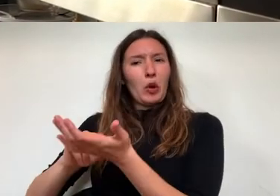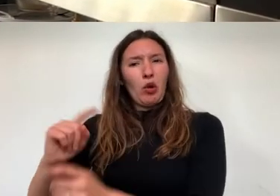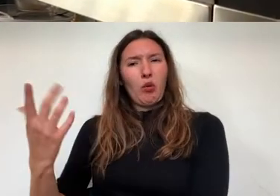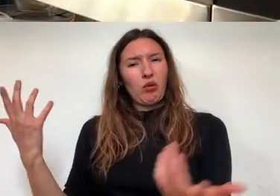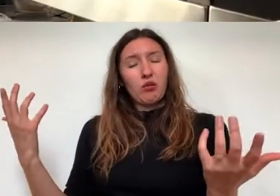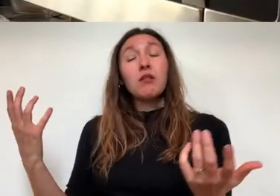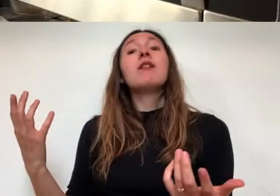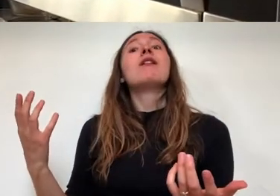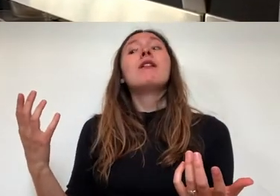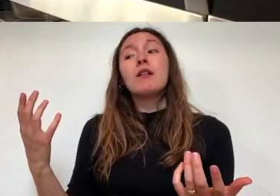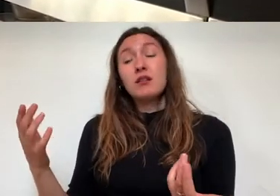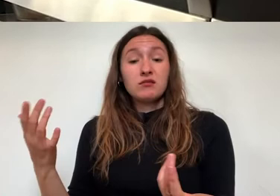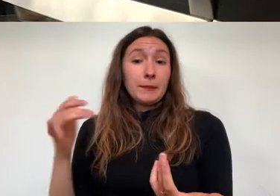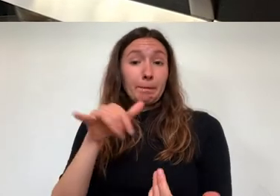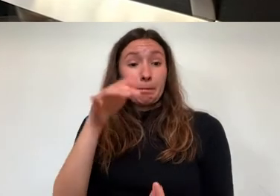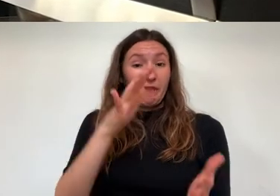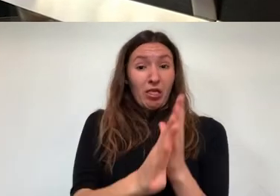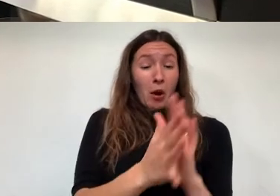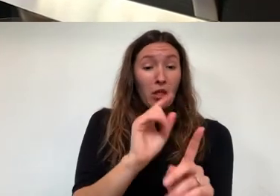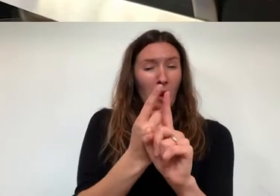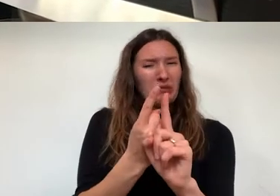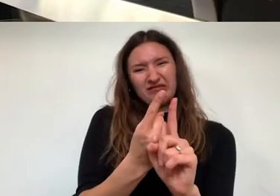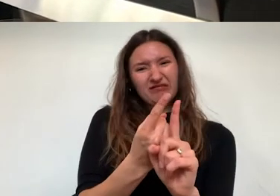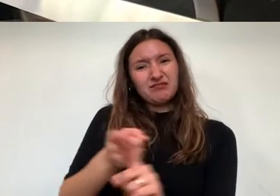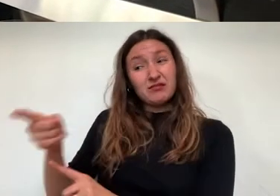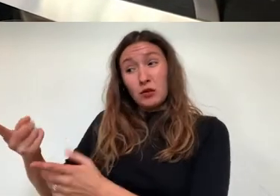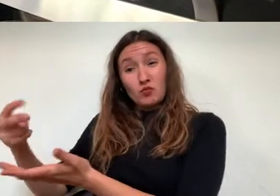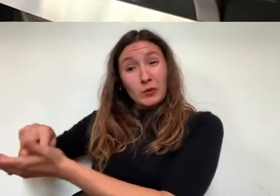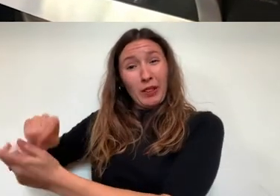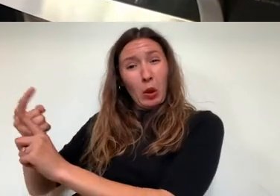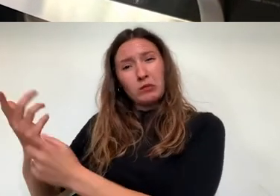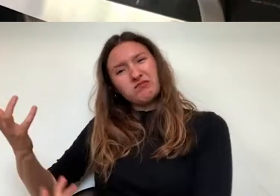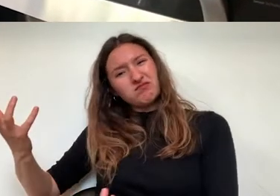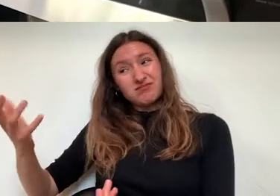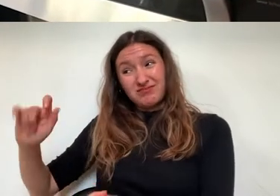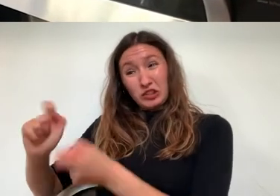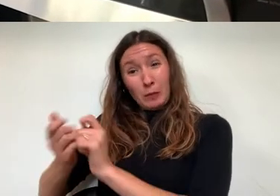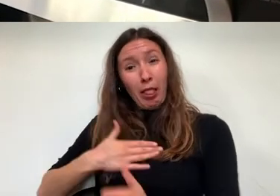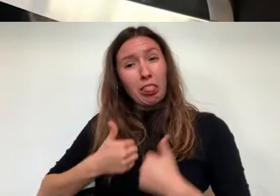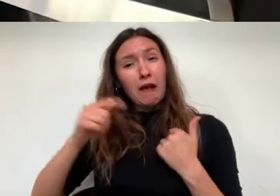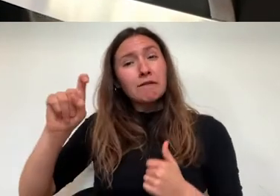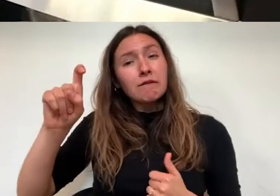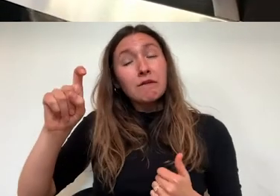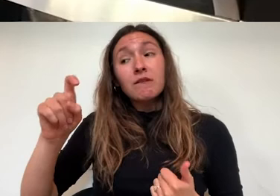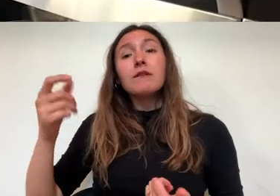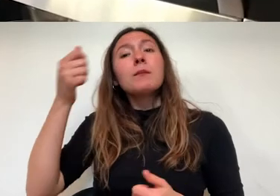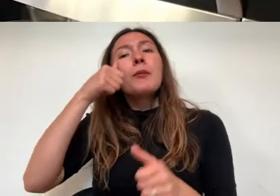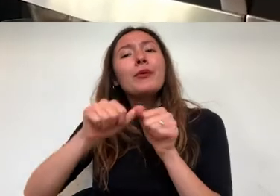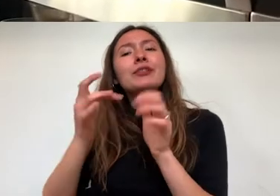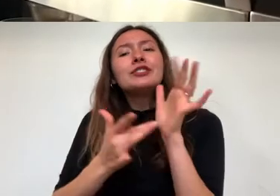Resurrection, well, Jesus raised Lazarus from the dead, but does that change my life personally? Just